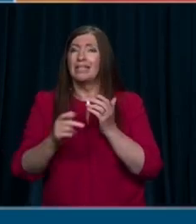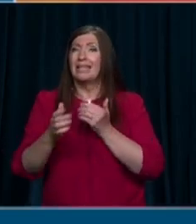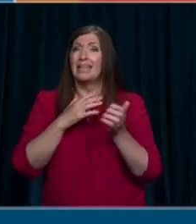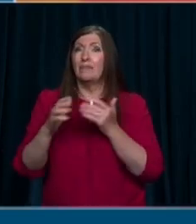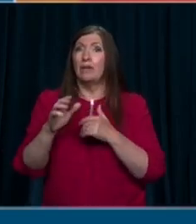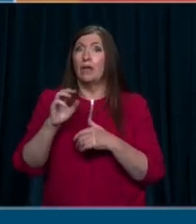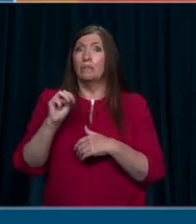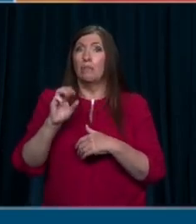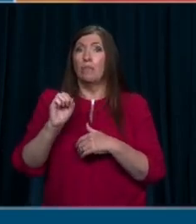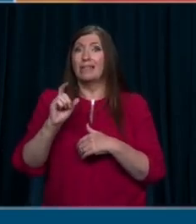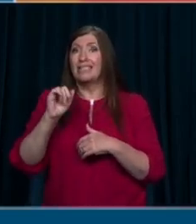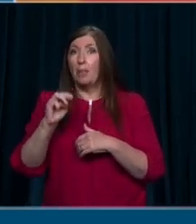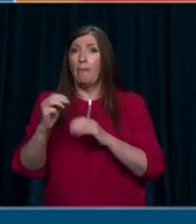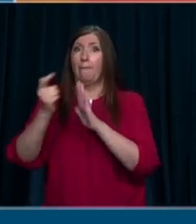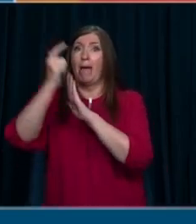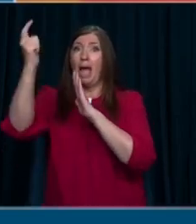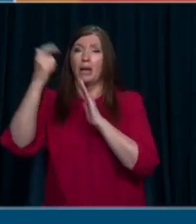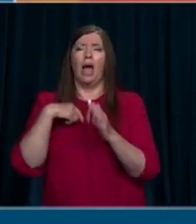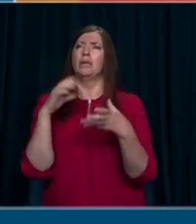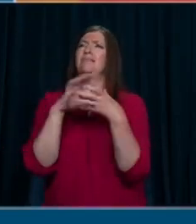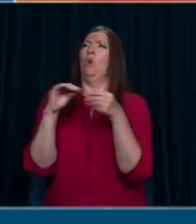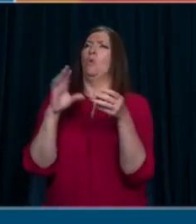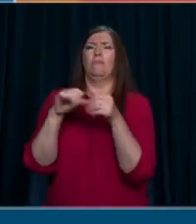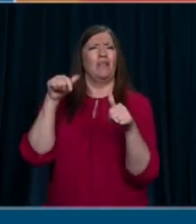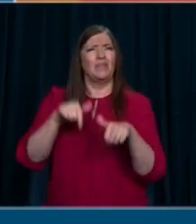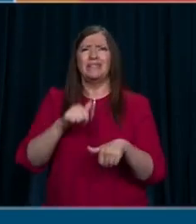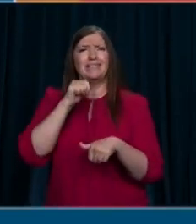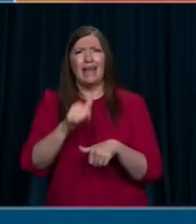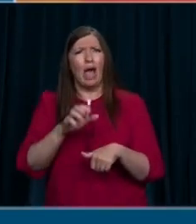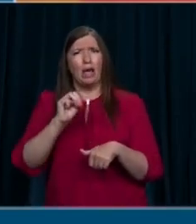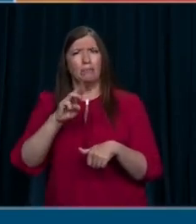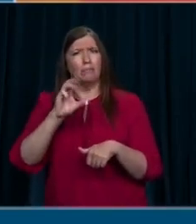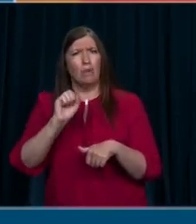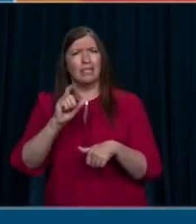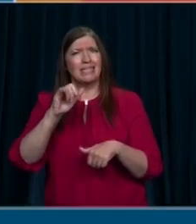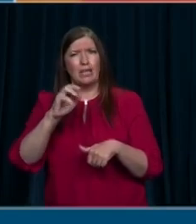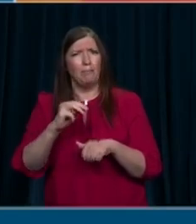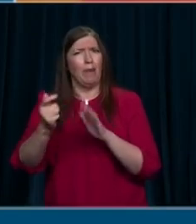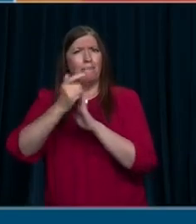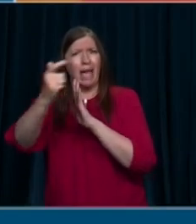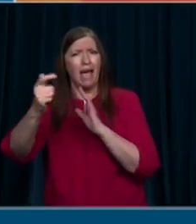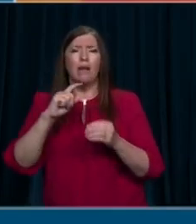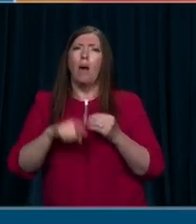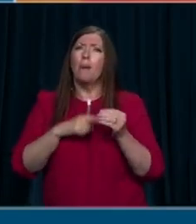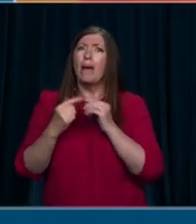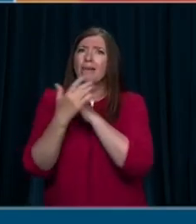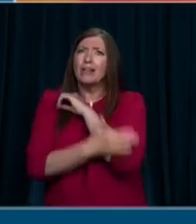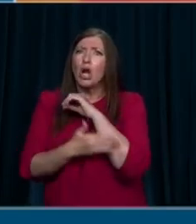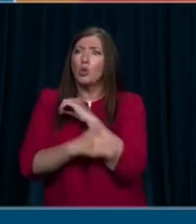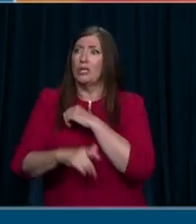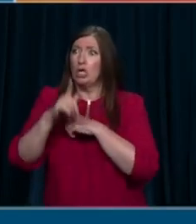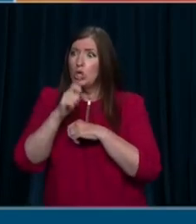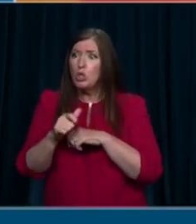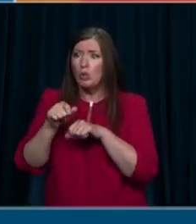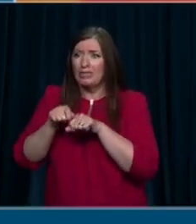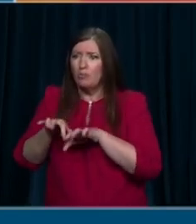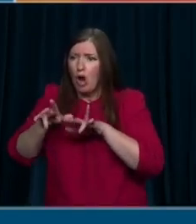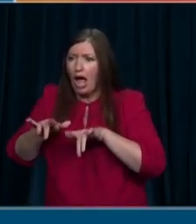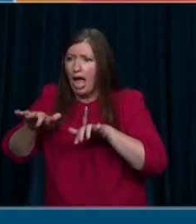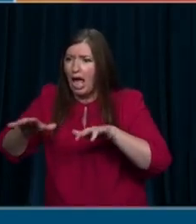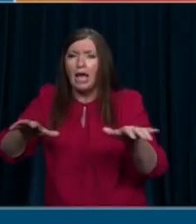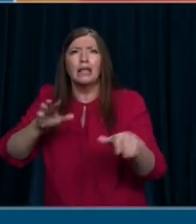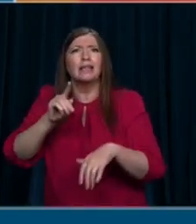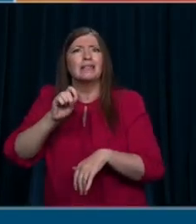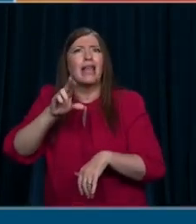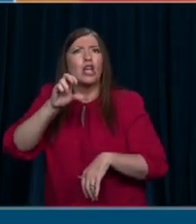Muslim ban. I spoke up and said this is not a Muslim ban. It was about actually countries that were breeding and spreading terror around the